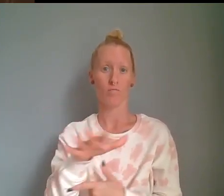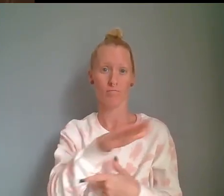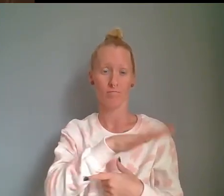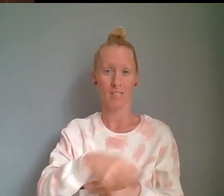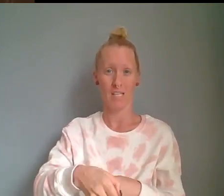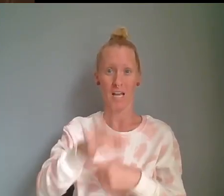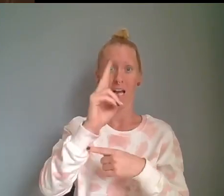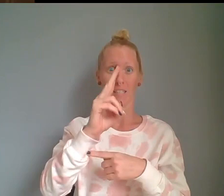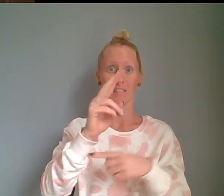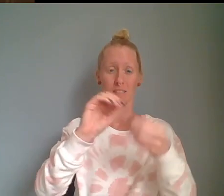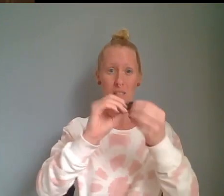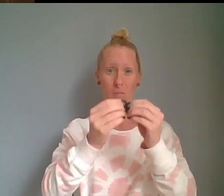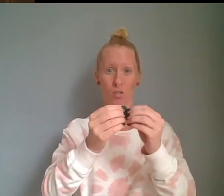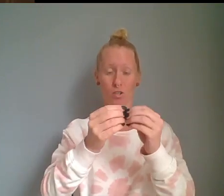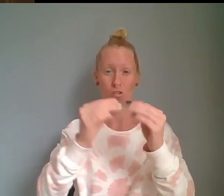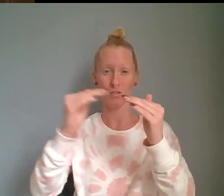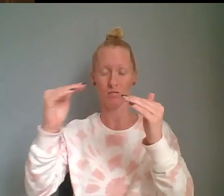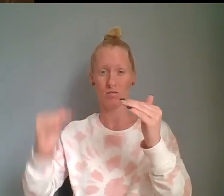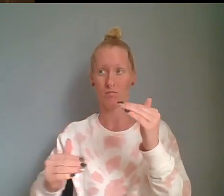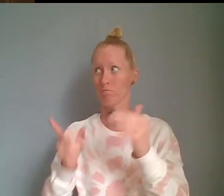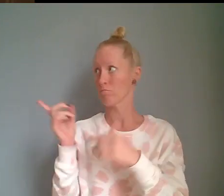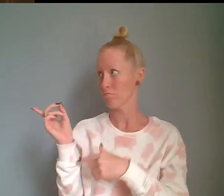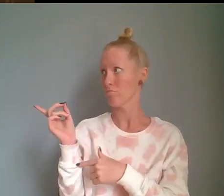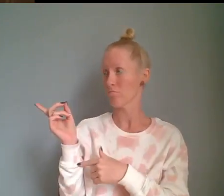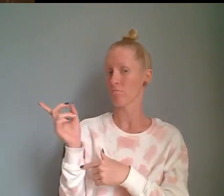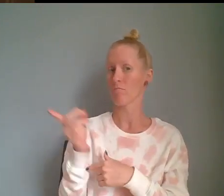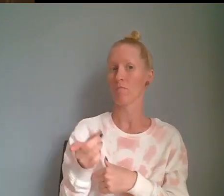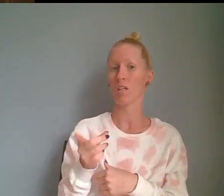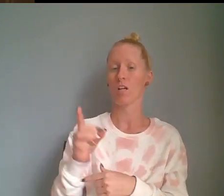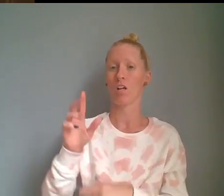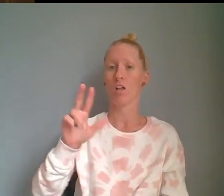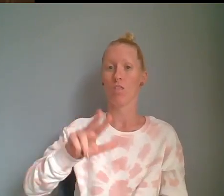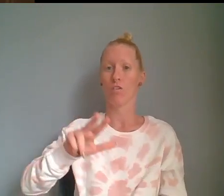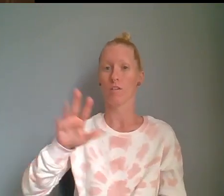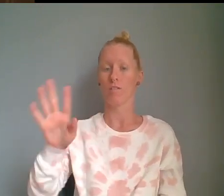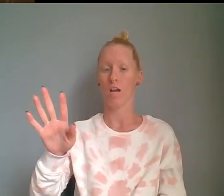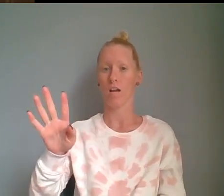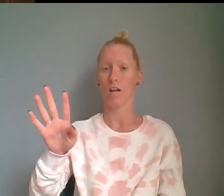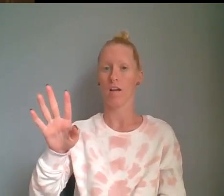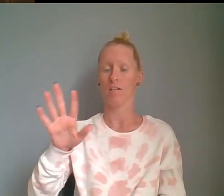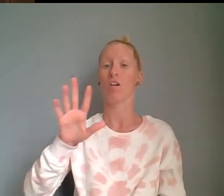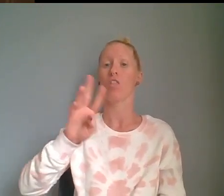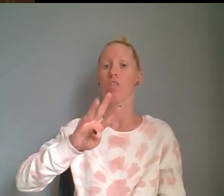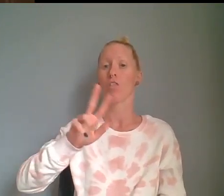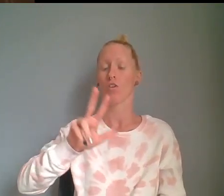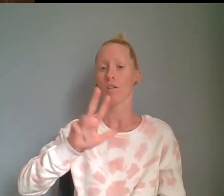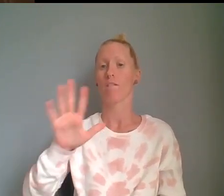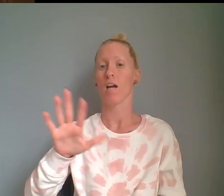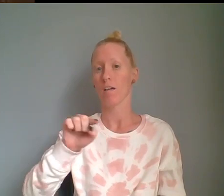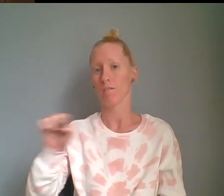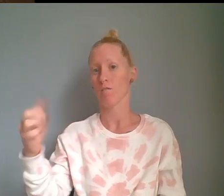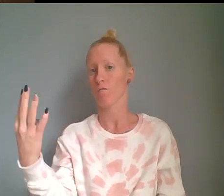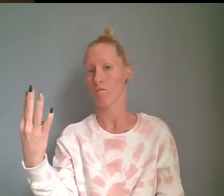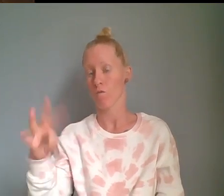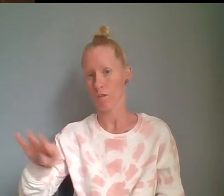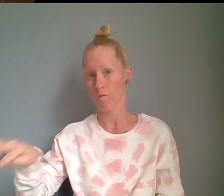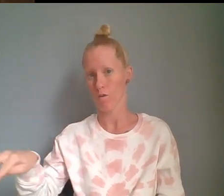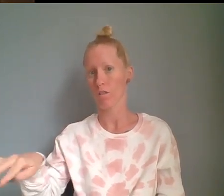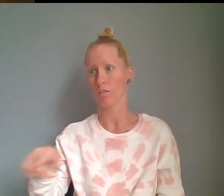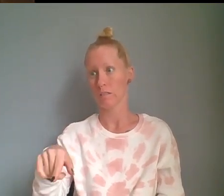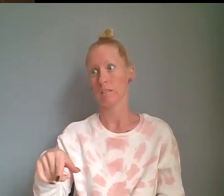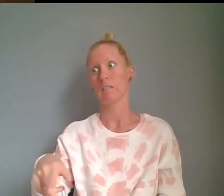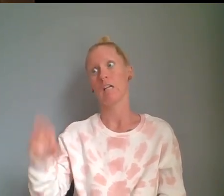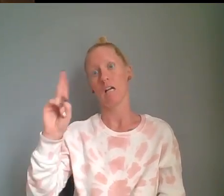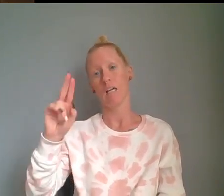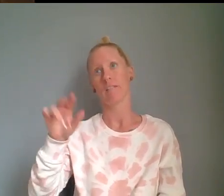rates. And then they go down somewhat, although the 35 to 44 is fairly high as well with age. You might